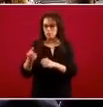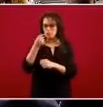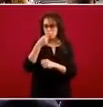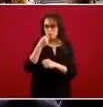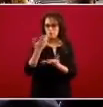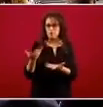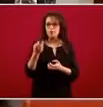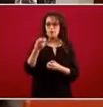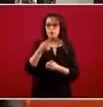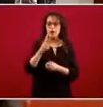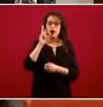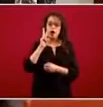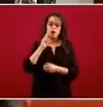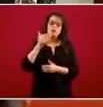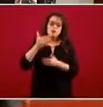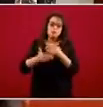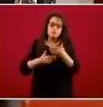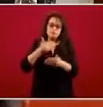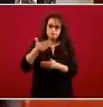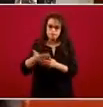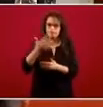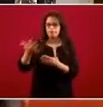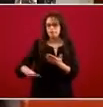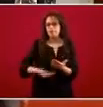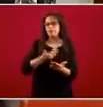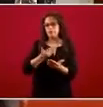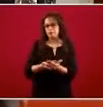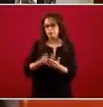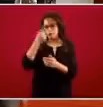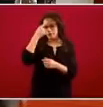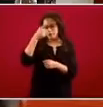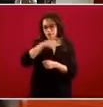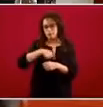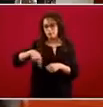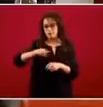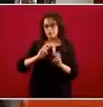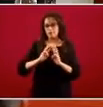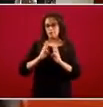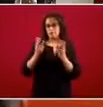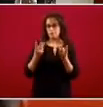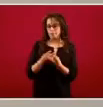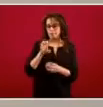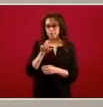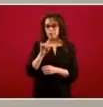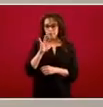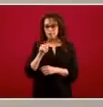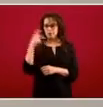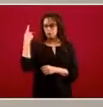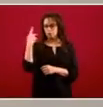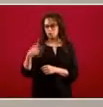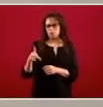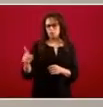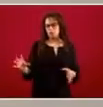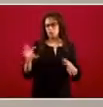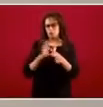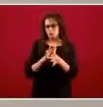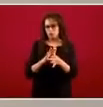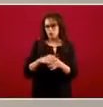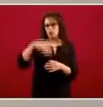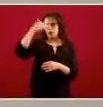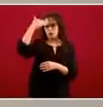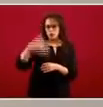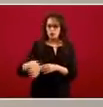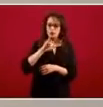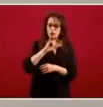that one will be submitted to ethics committee so we can know whether it is approved